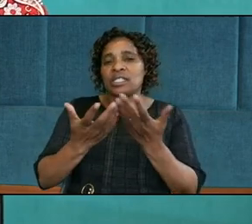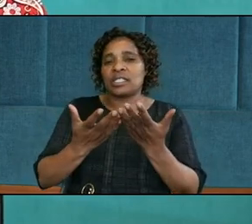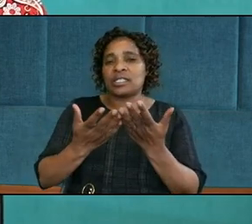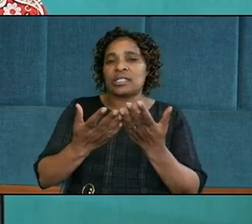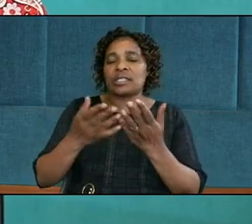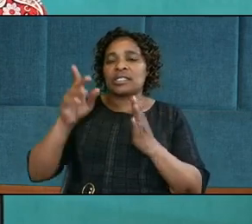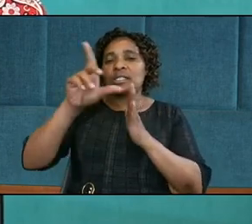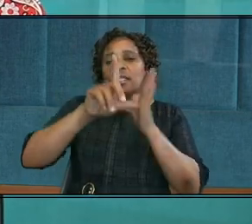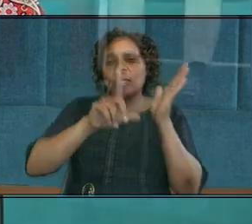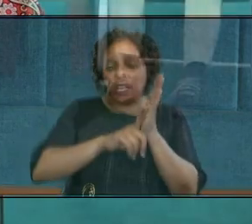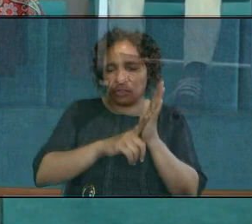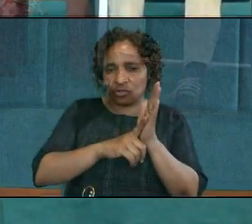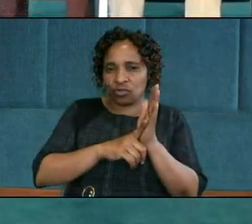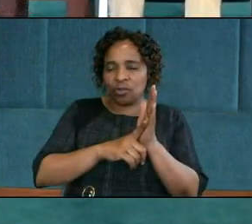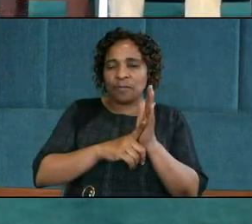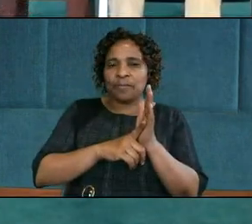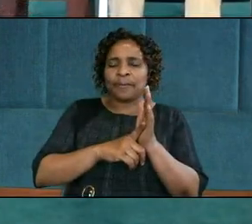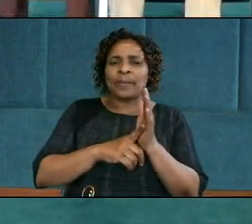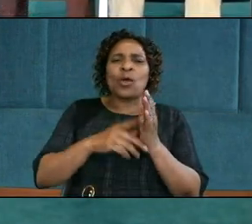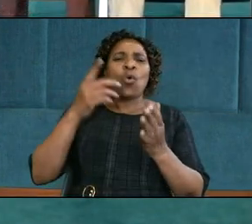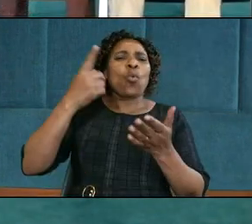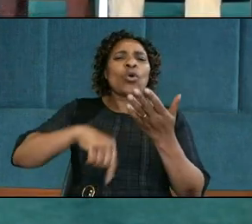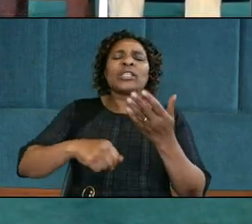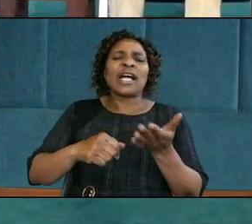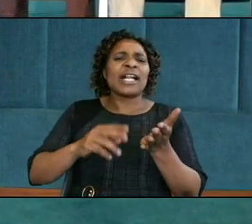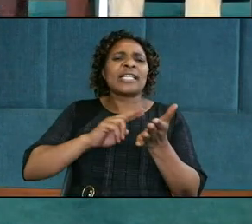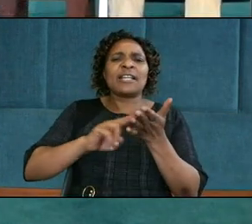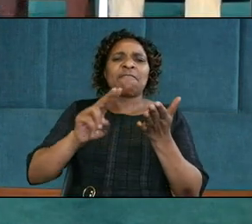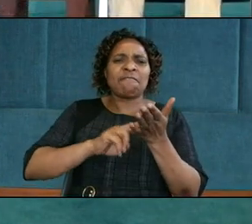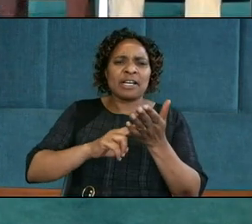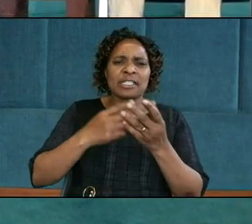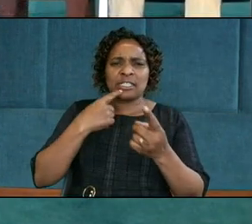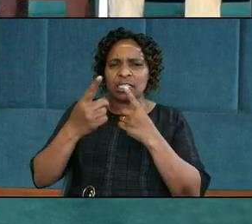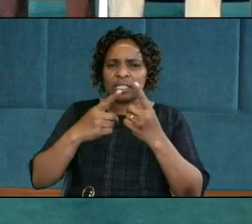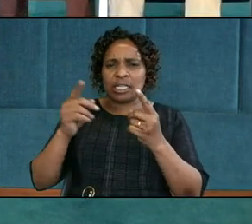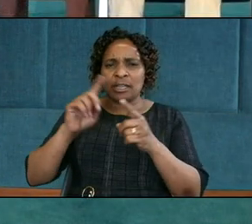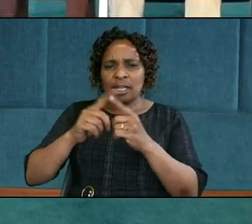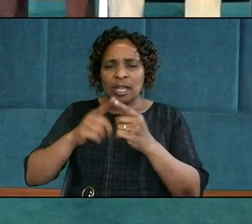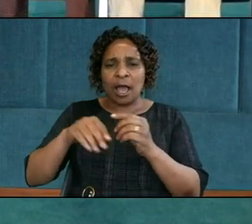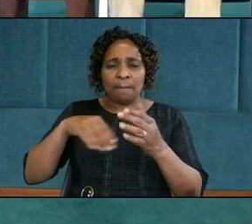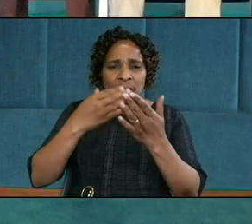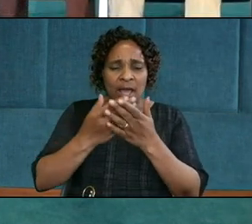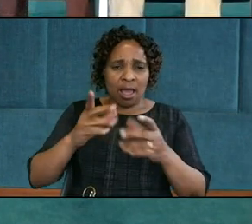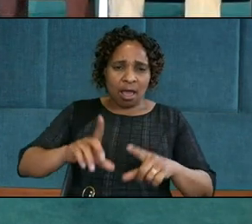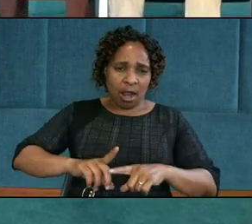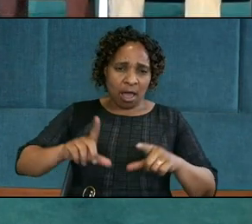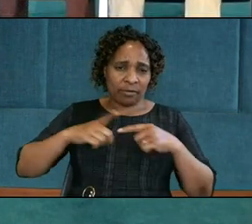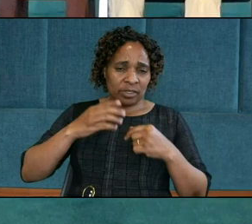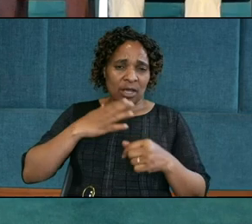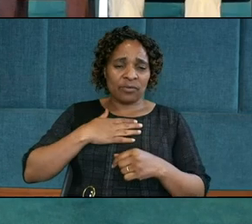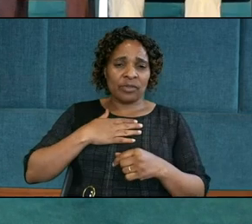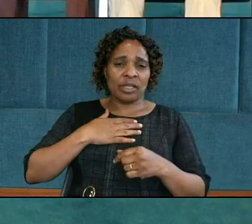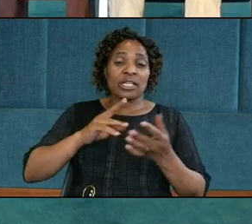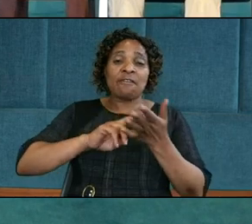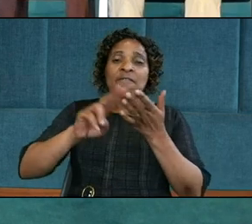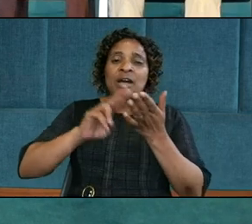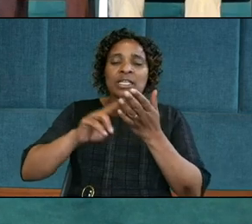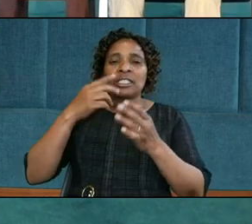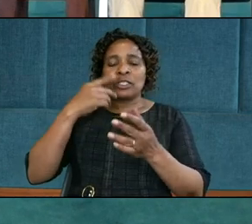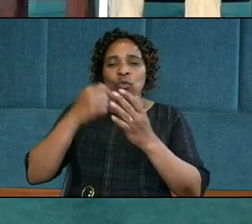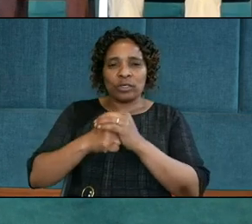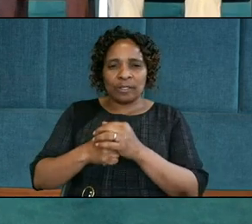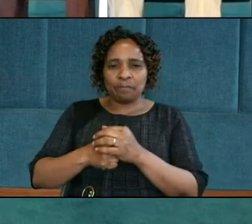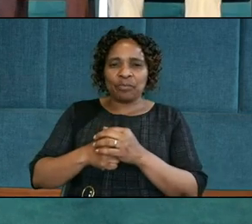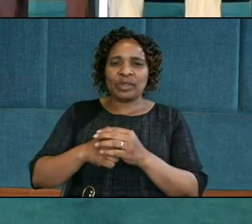in the lesson, the key text. Marie, what does the key text say, and how can we apply it to our lives? The key text says, it's